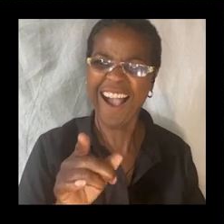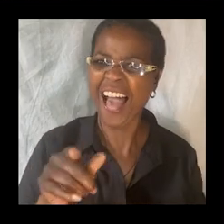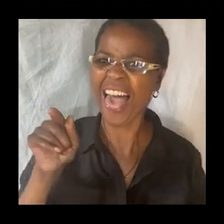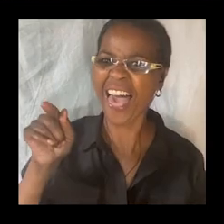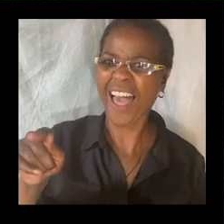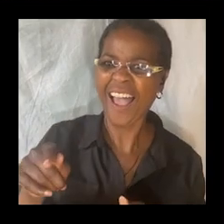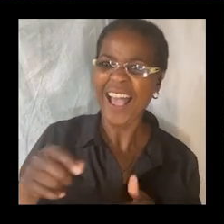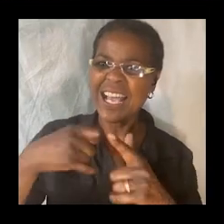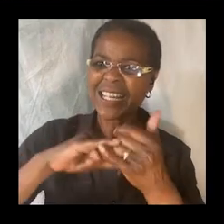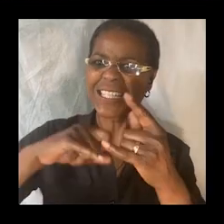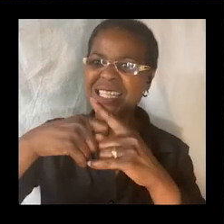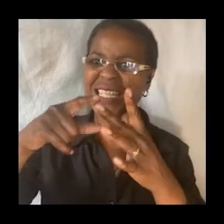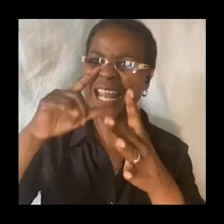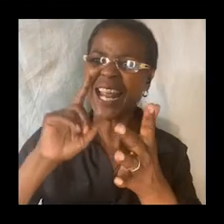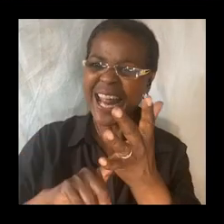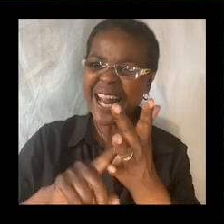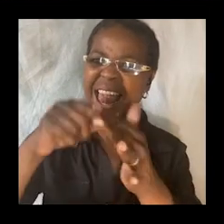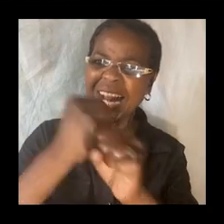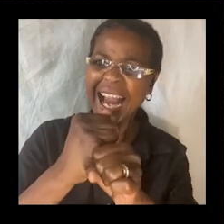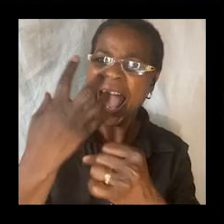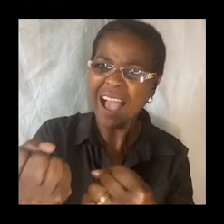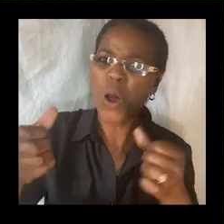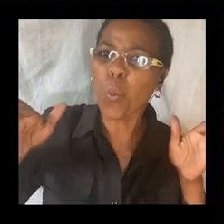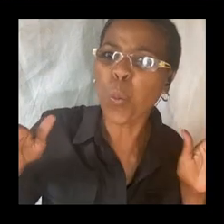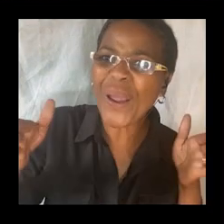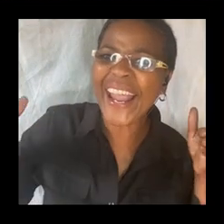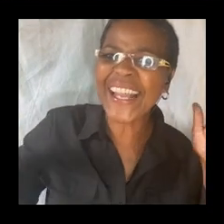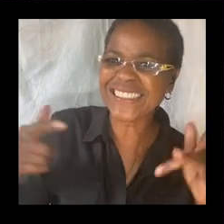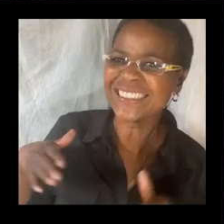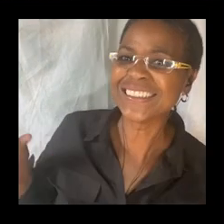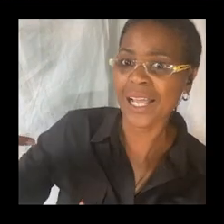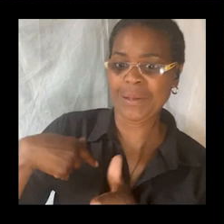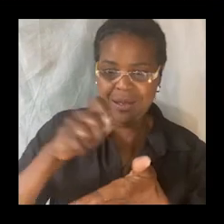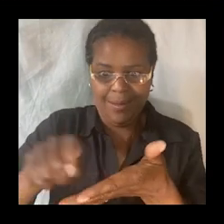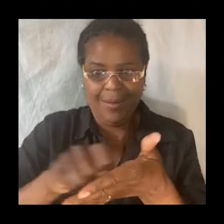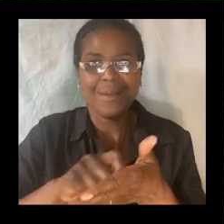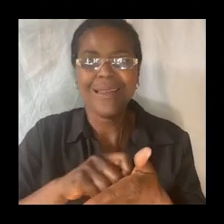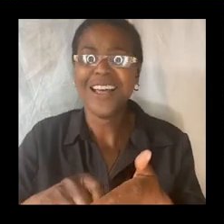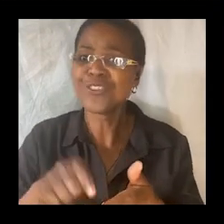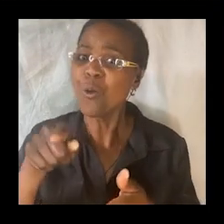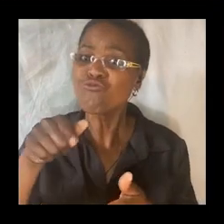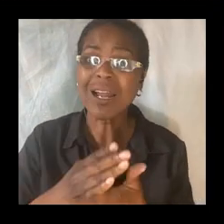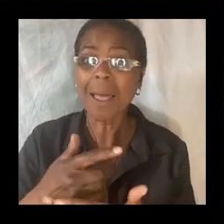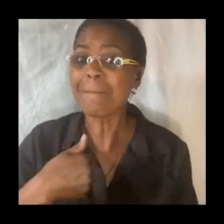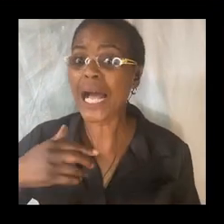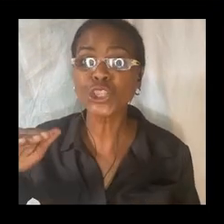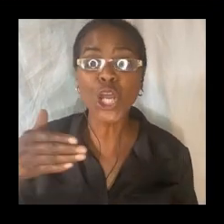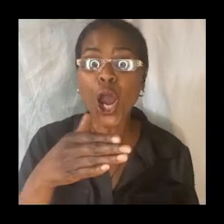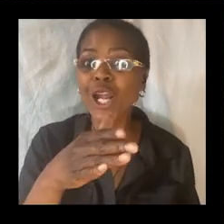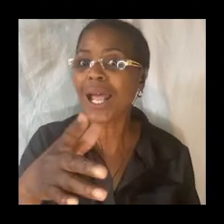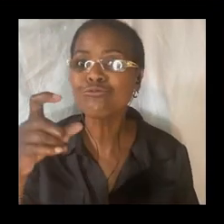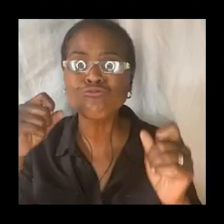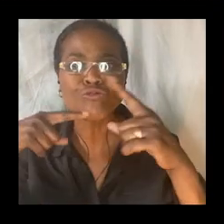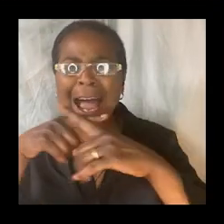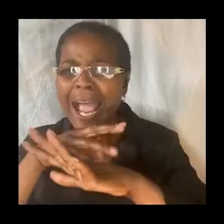guy's got wings. I really didn't know until that moment. So it really was a process of discovery and a kind of